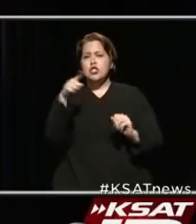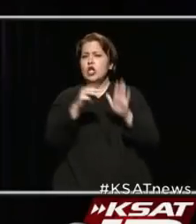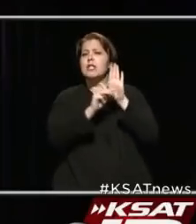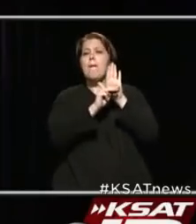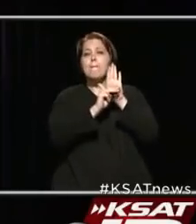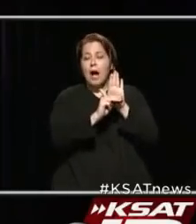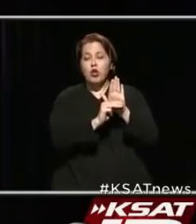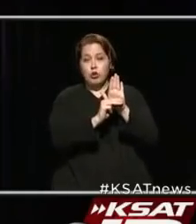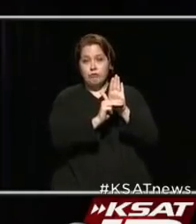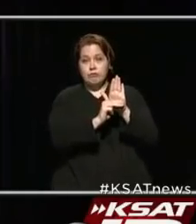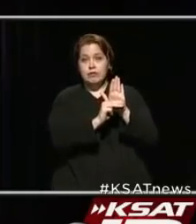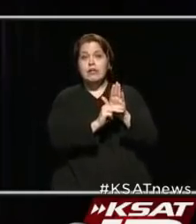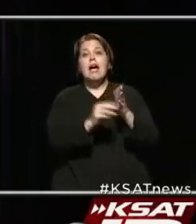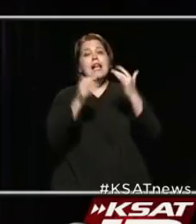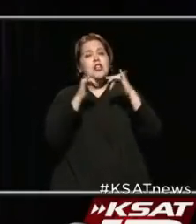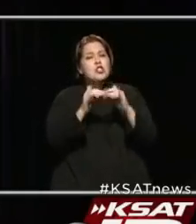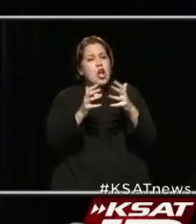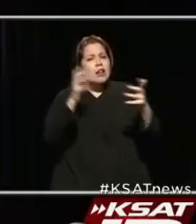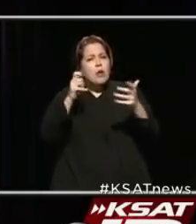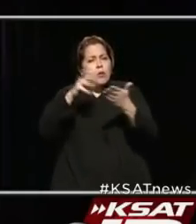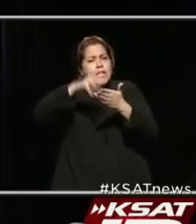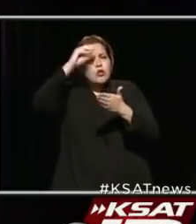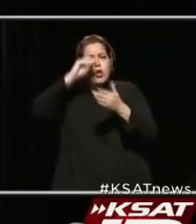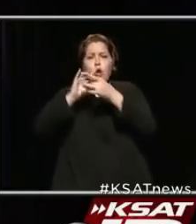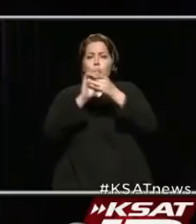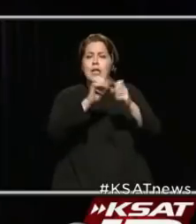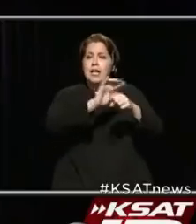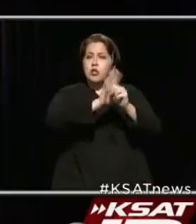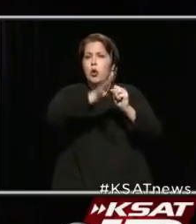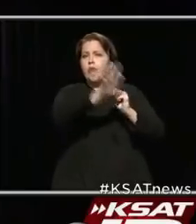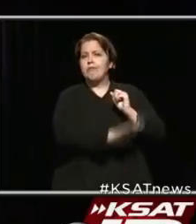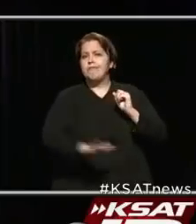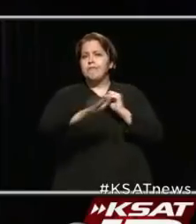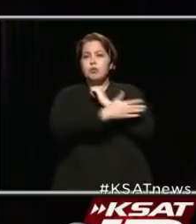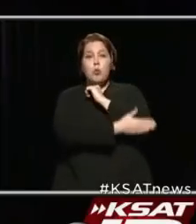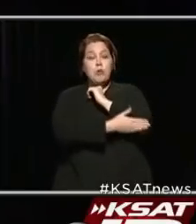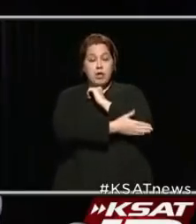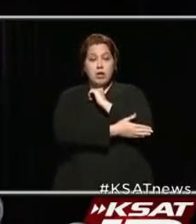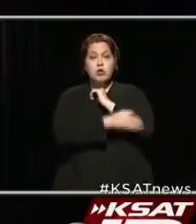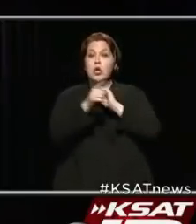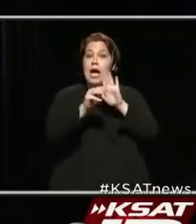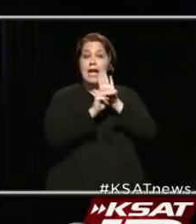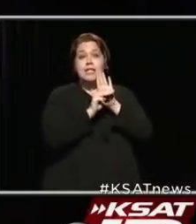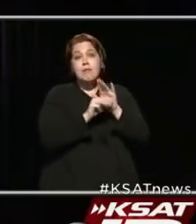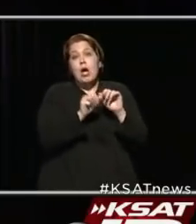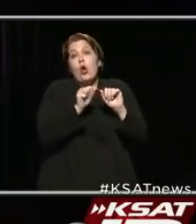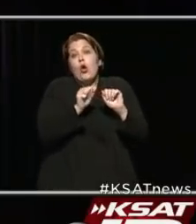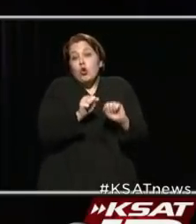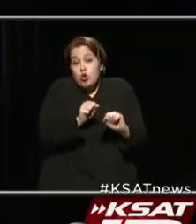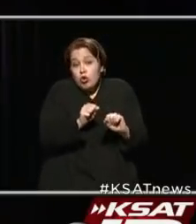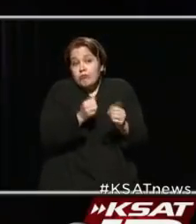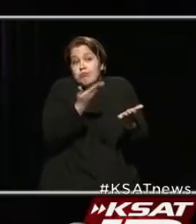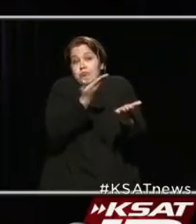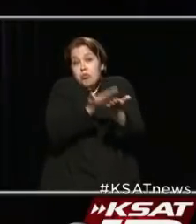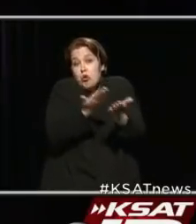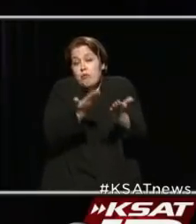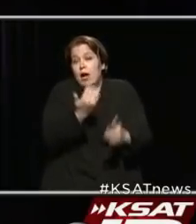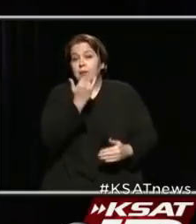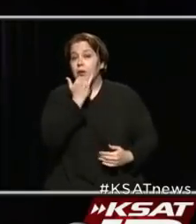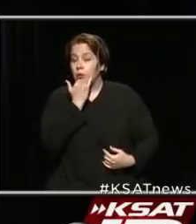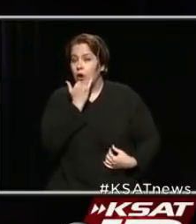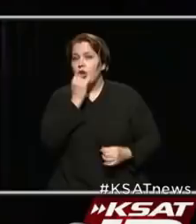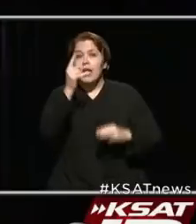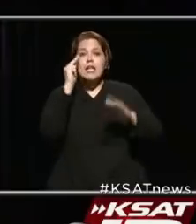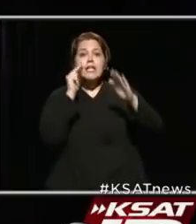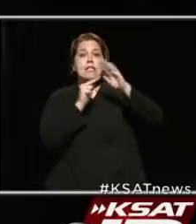model, and there's still a lot to be learned about coronavirus across the country, and this model, of course, could prove to be wrong. The model